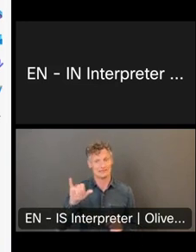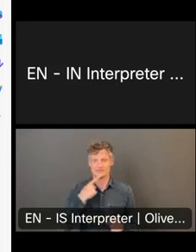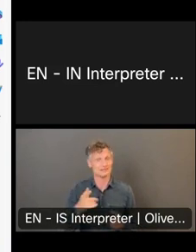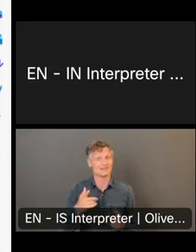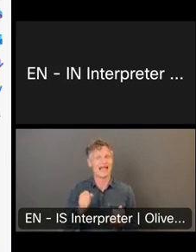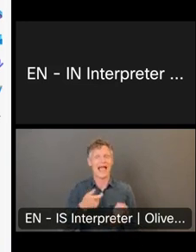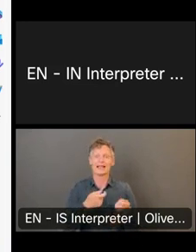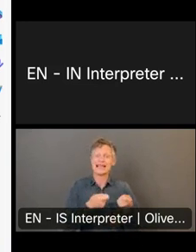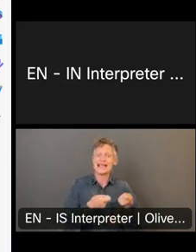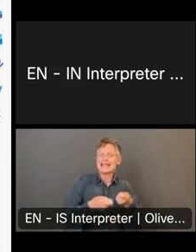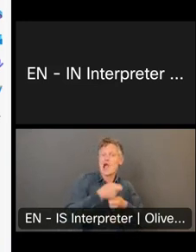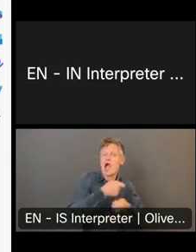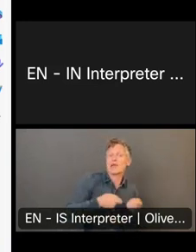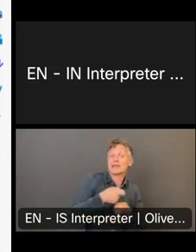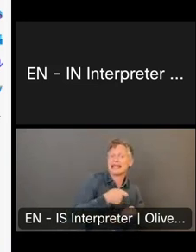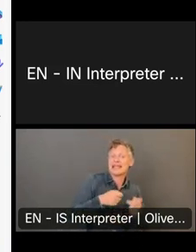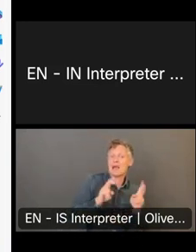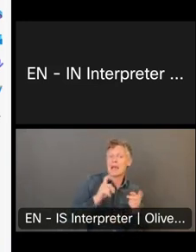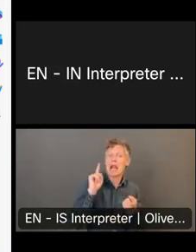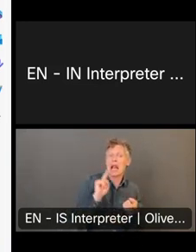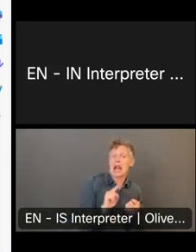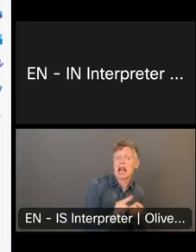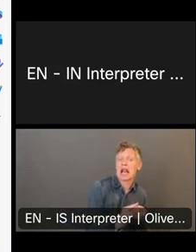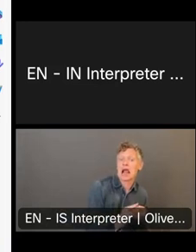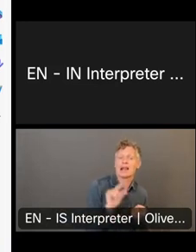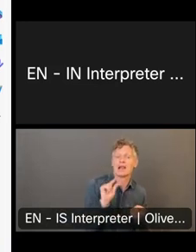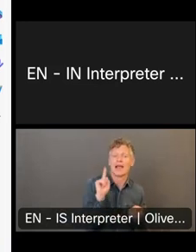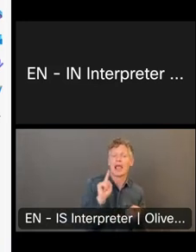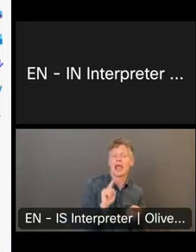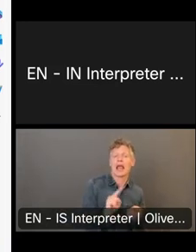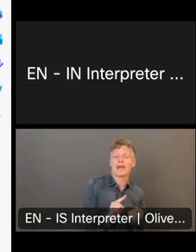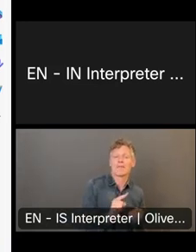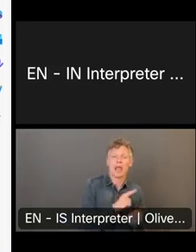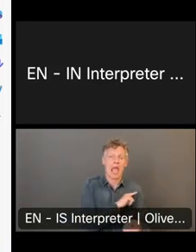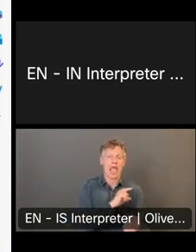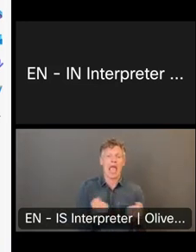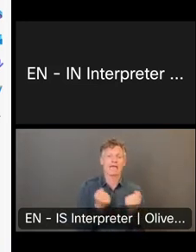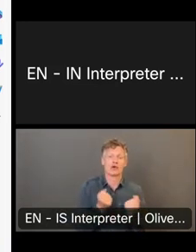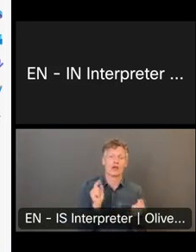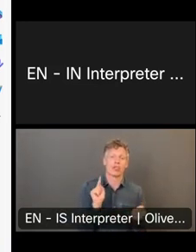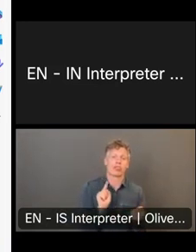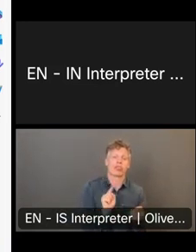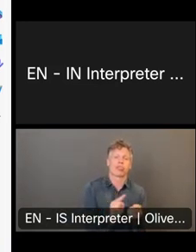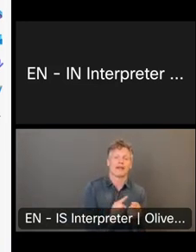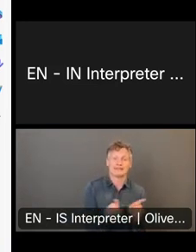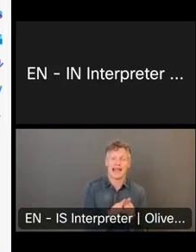careful. And Sayce talks about the role of laziness or least effort in word meaning, syntax, and